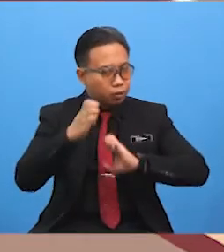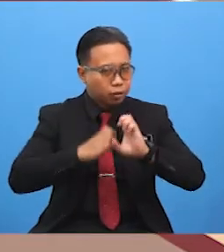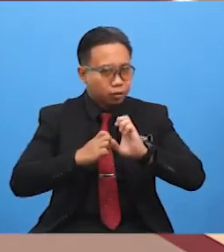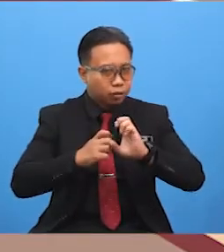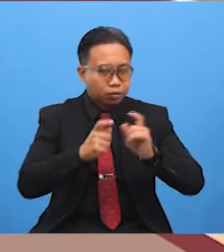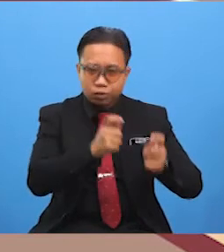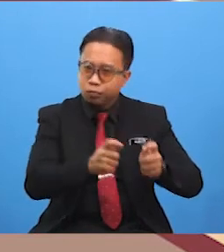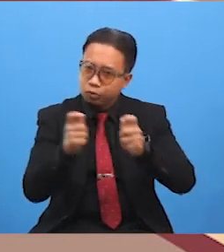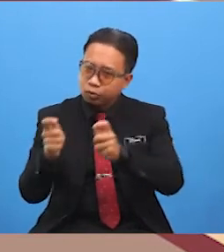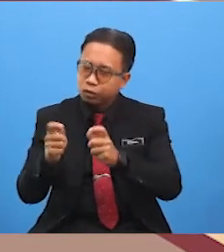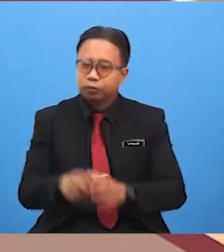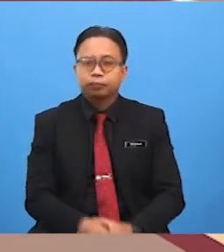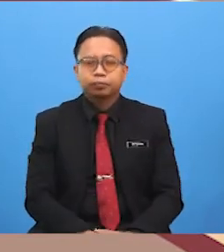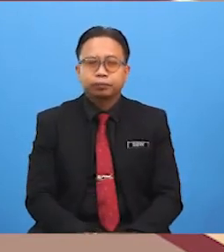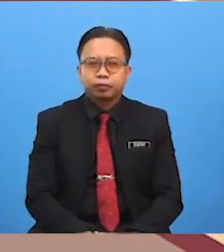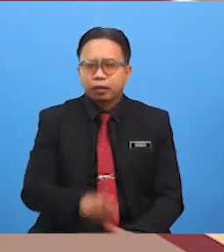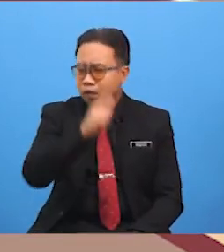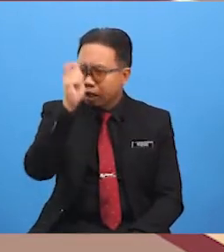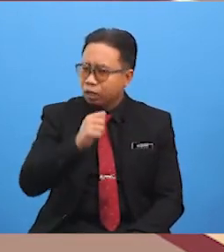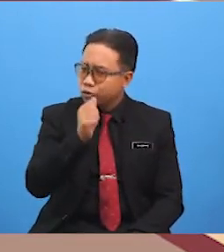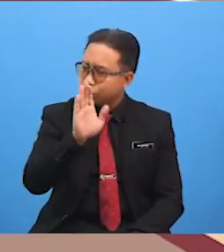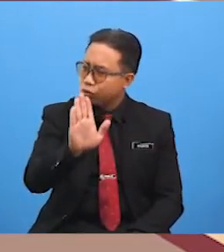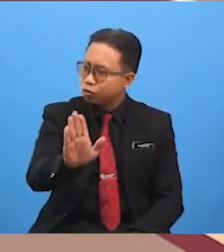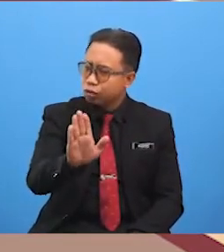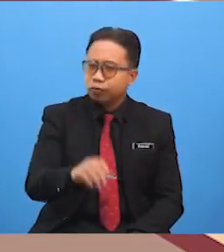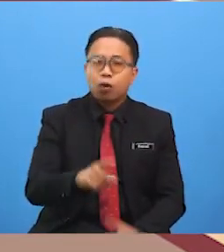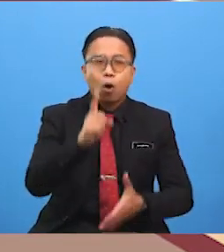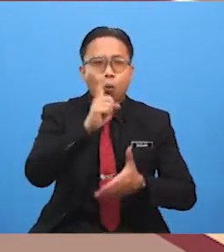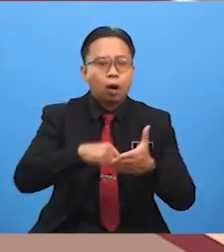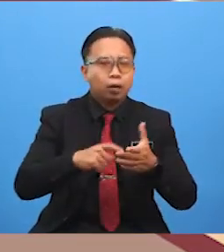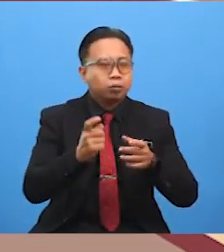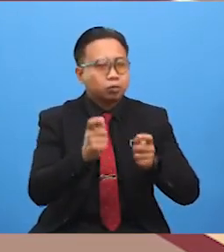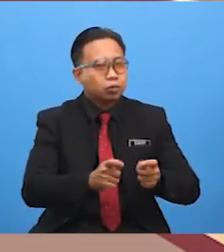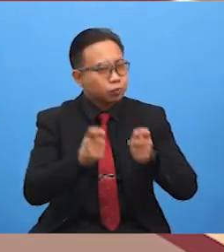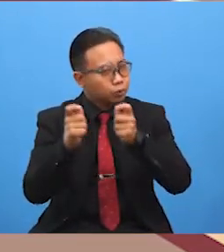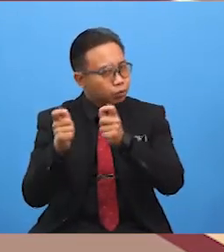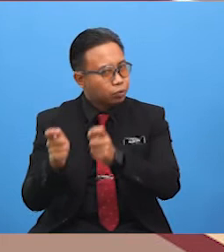So, ask yourself, what transportation was this whole paragraph about?